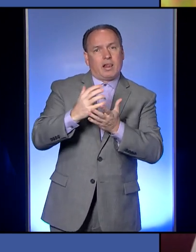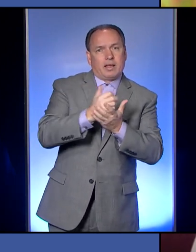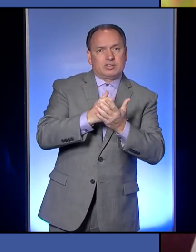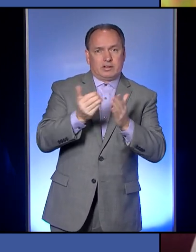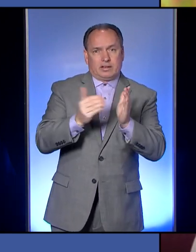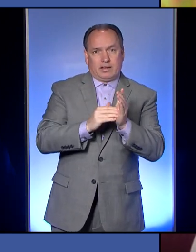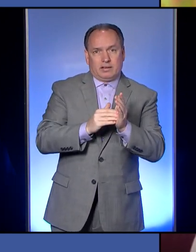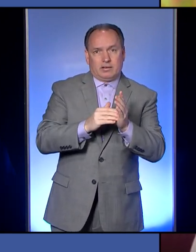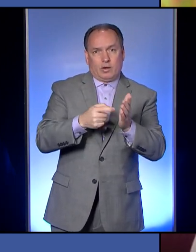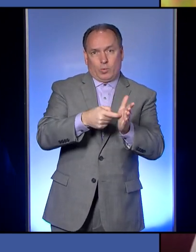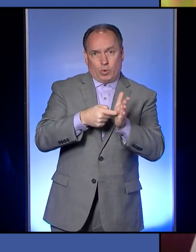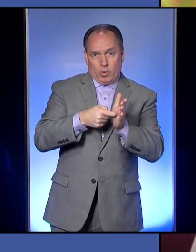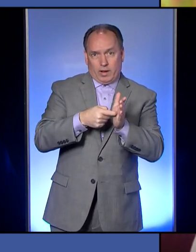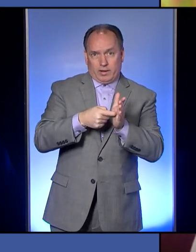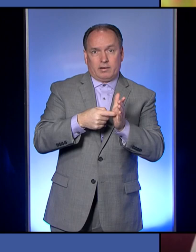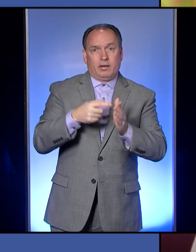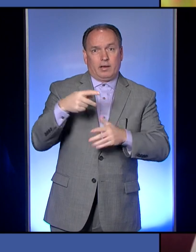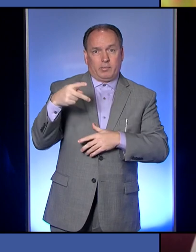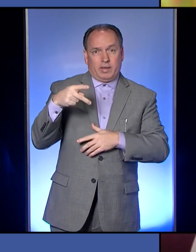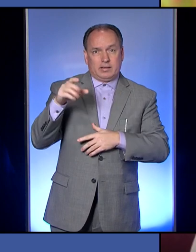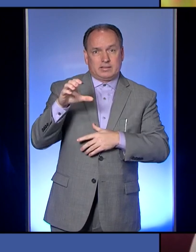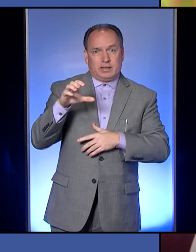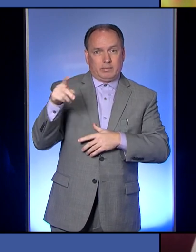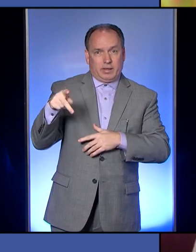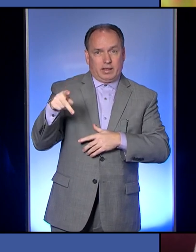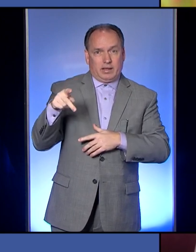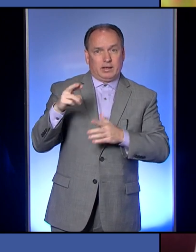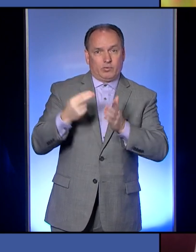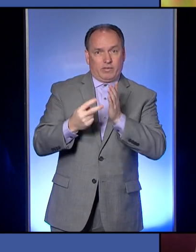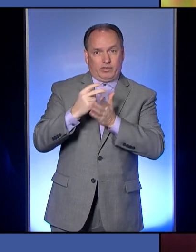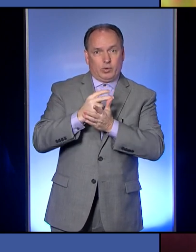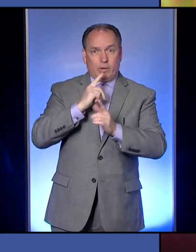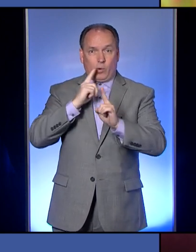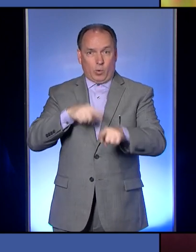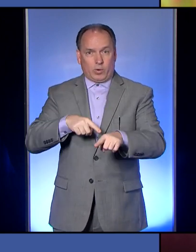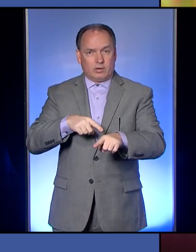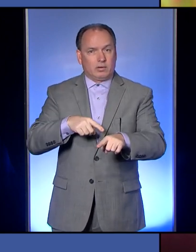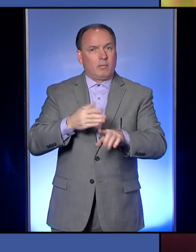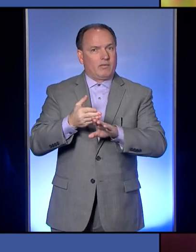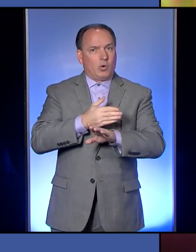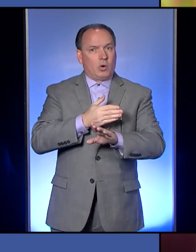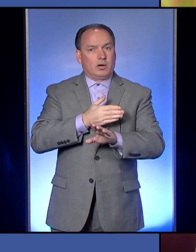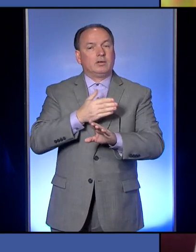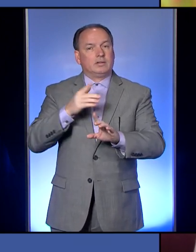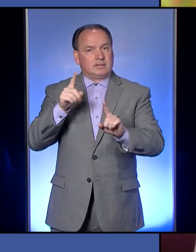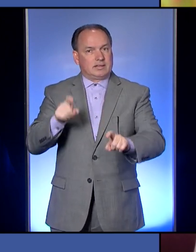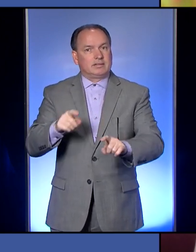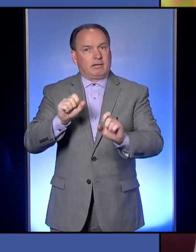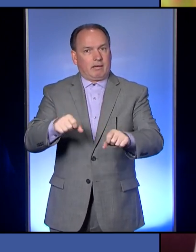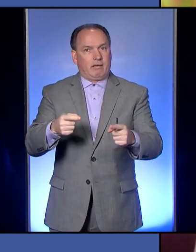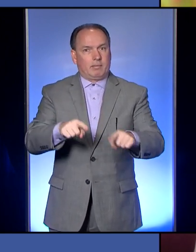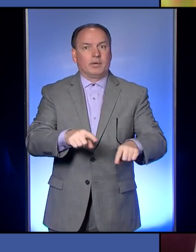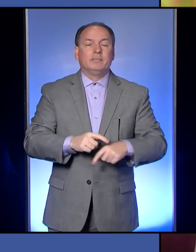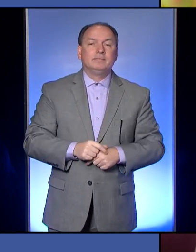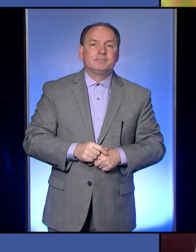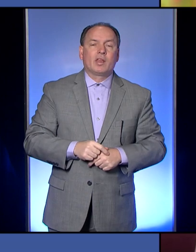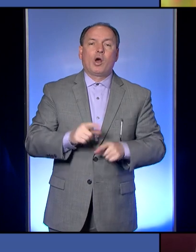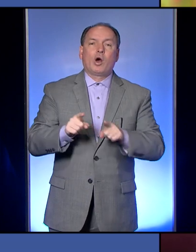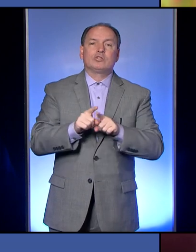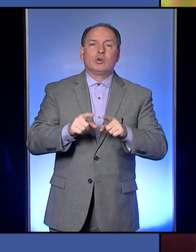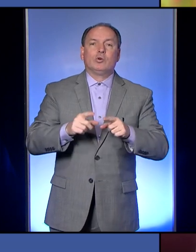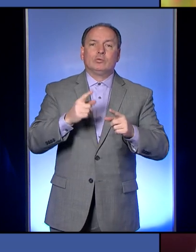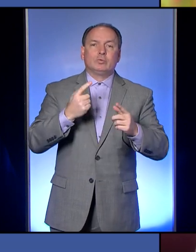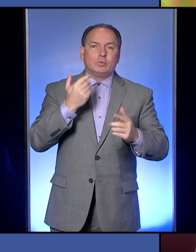would require a PCP review and orders for that testing. We have also launched some